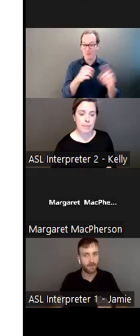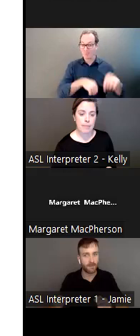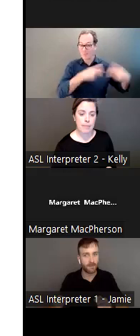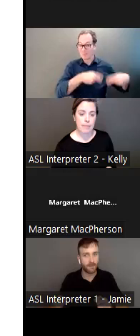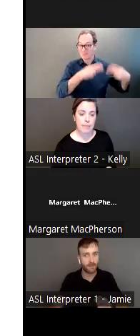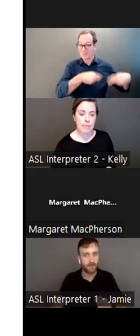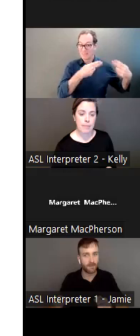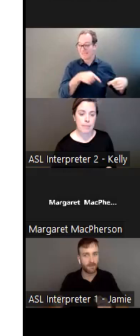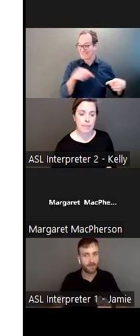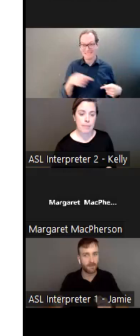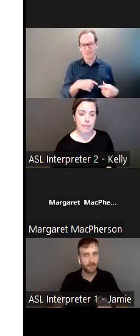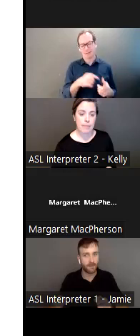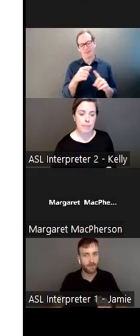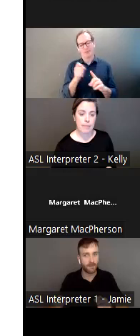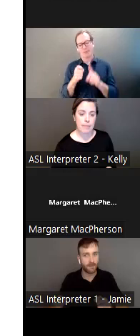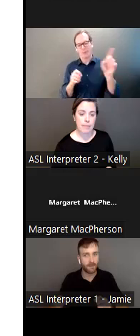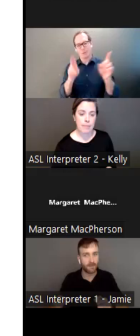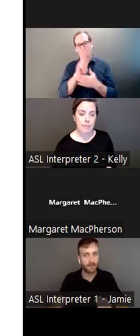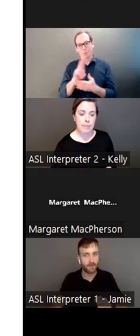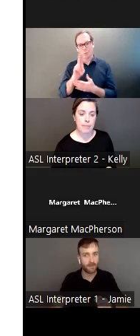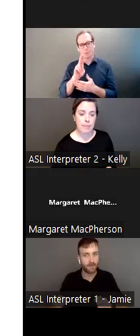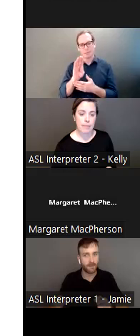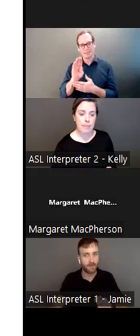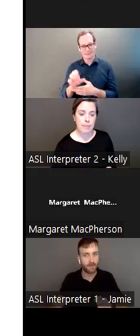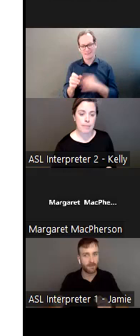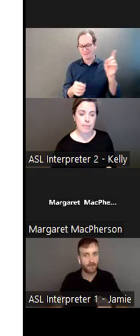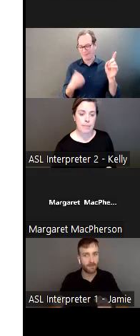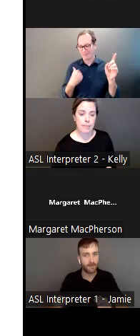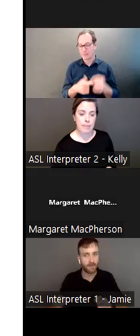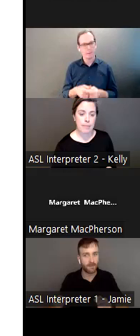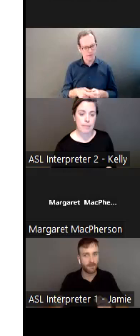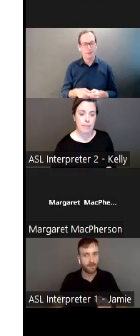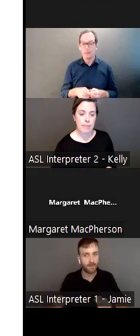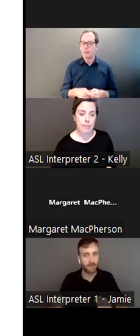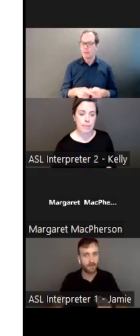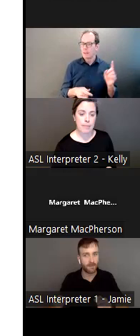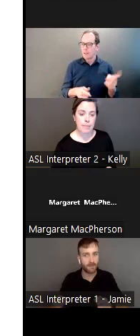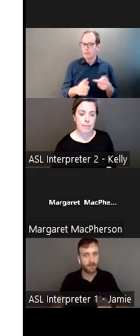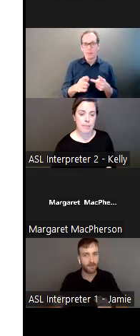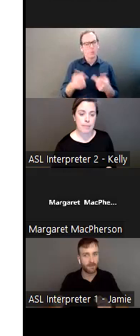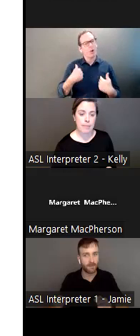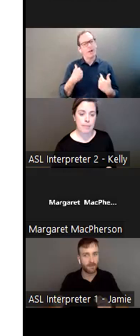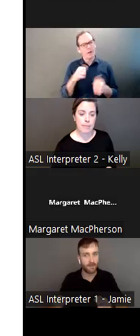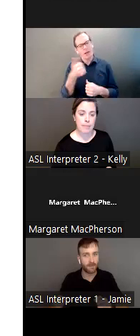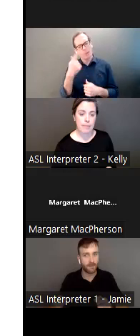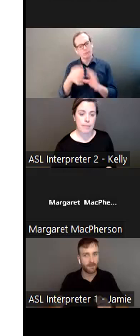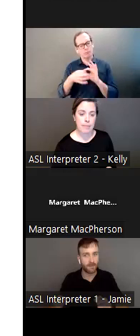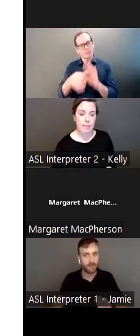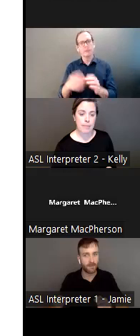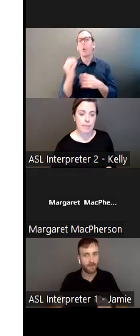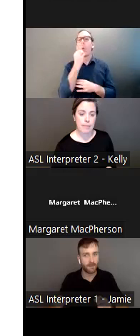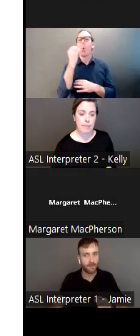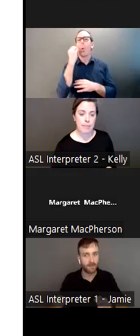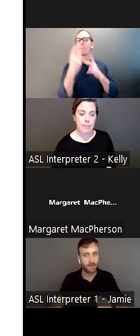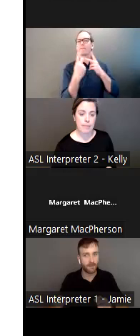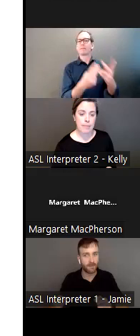have a companion module for those doing home visits in the context of public health. We're developing one right now for primary